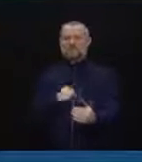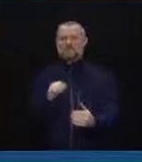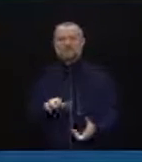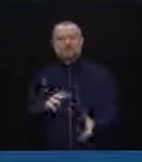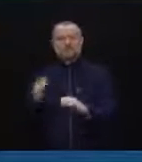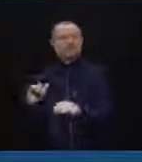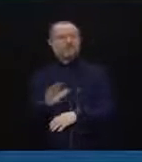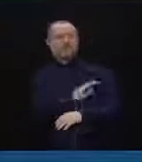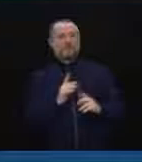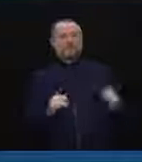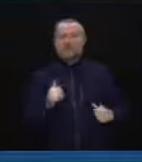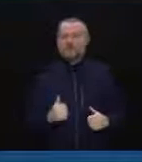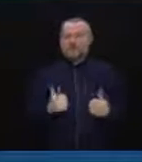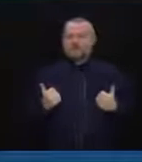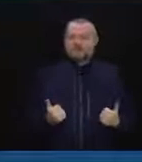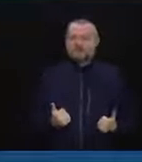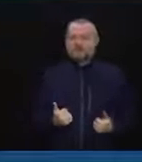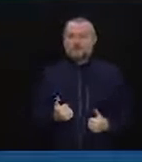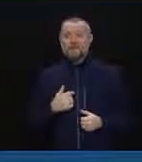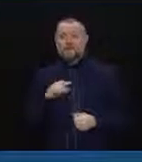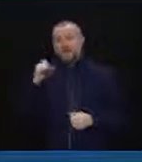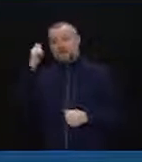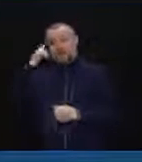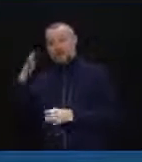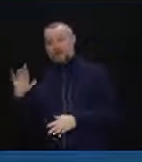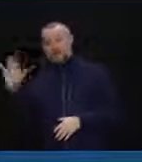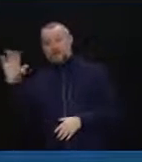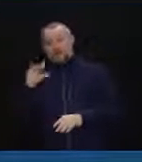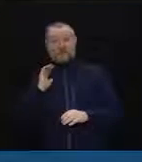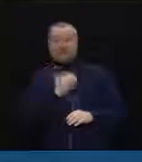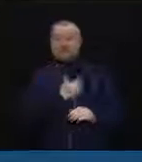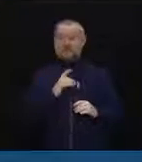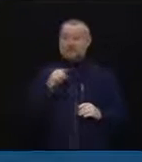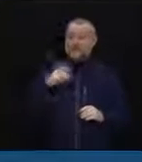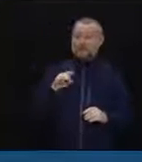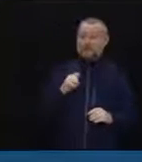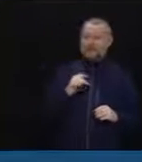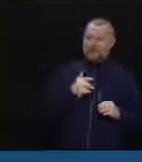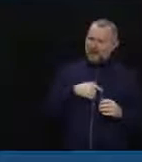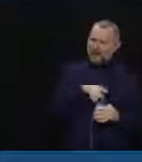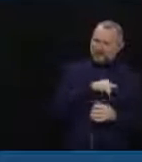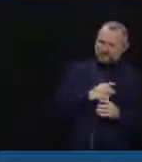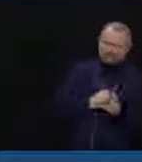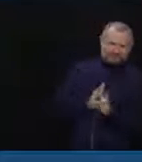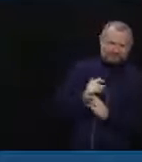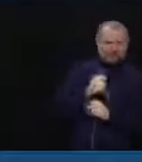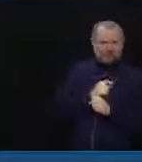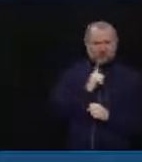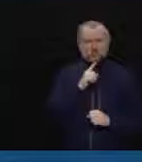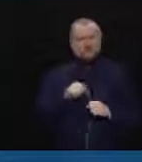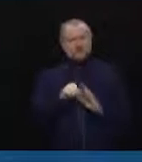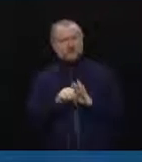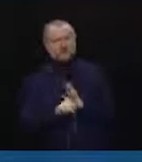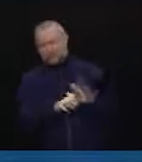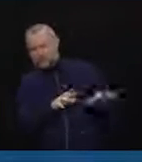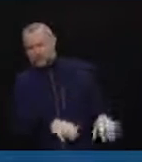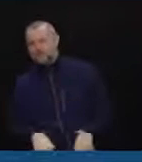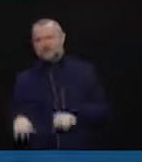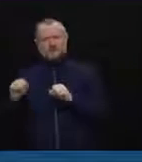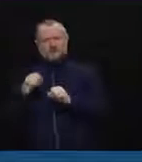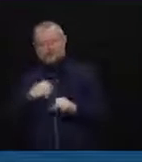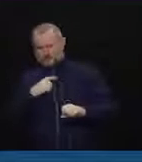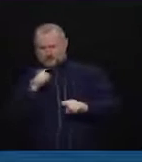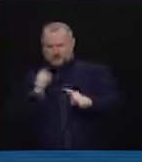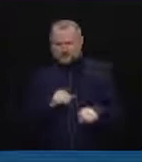our department has been so keen that our state be at the forefront of responding to long COVID